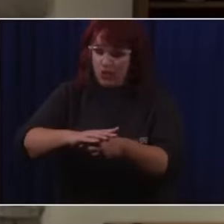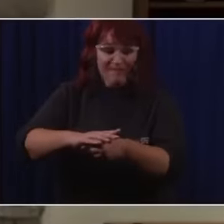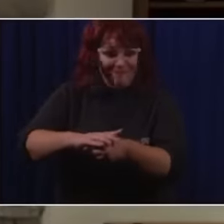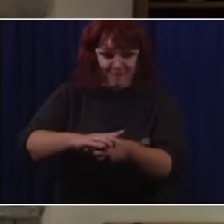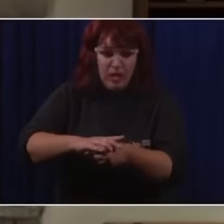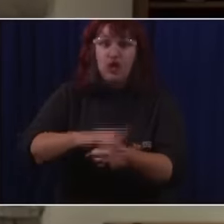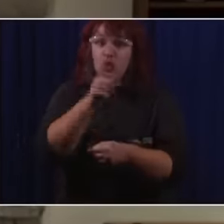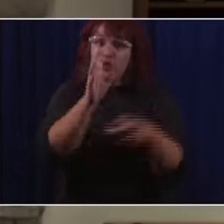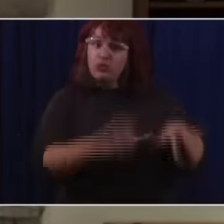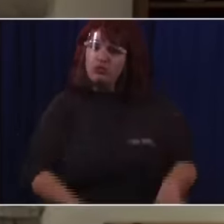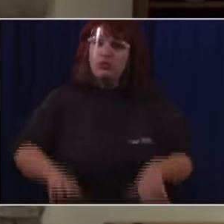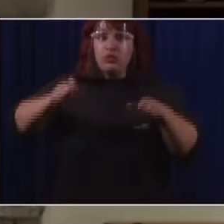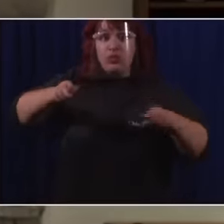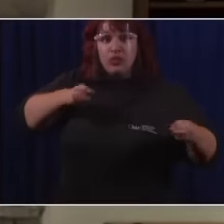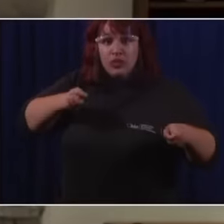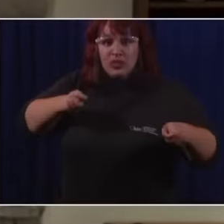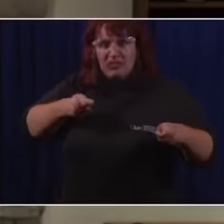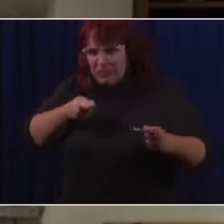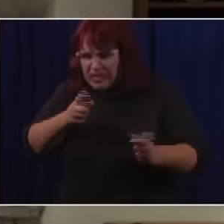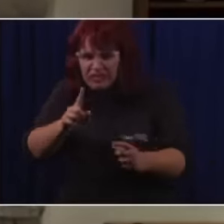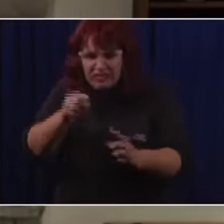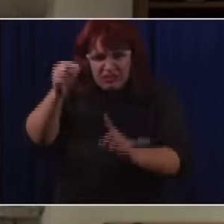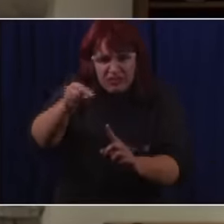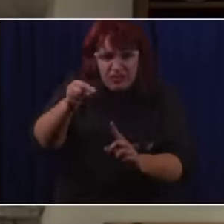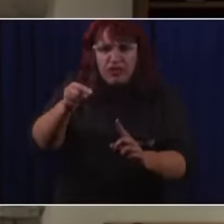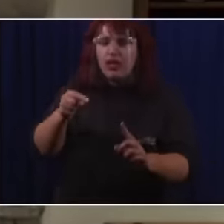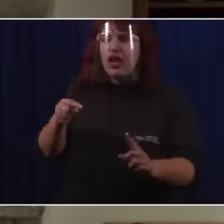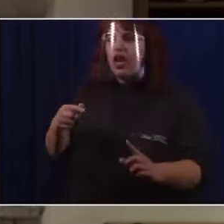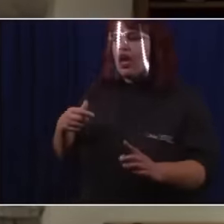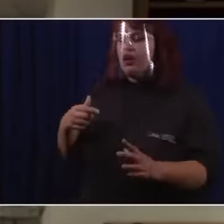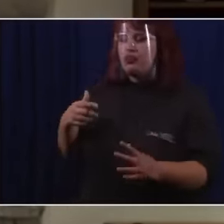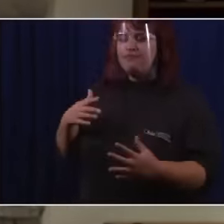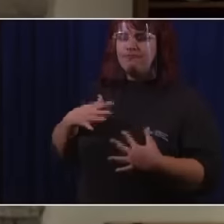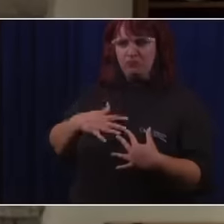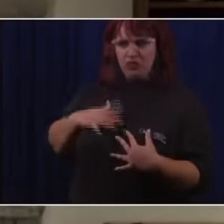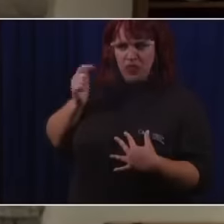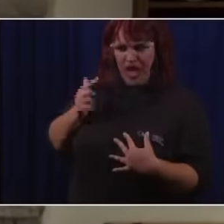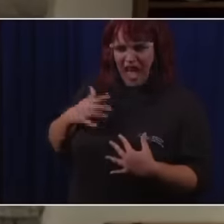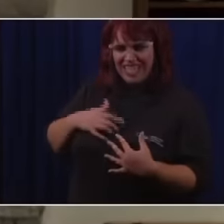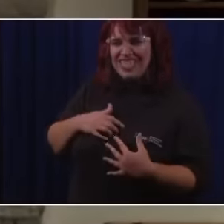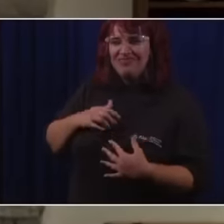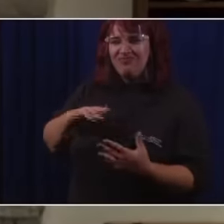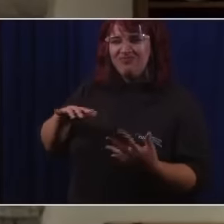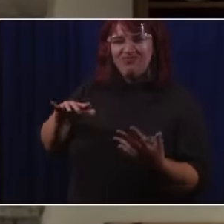answer. Yeah, the answer is not. Yeah, and I did not answer that, and